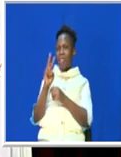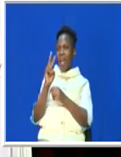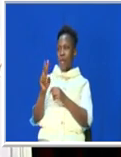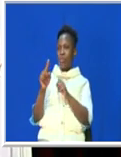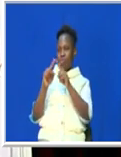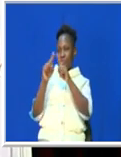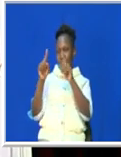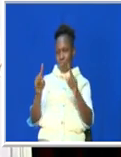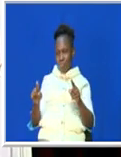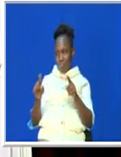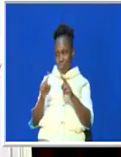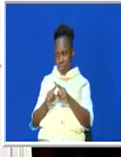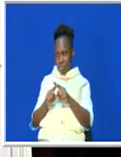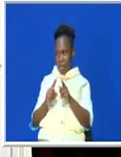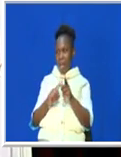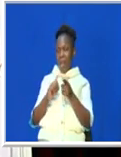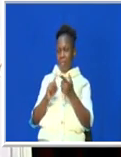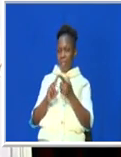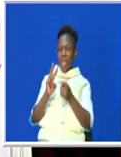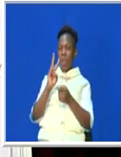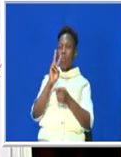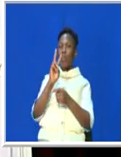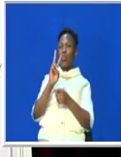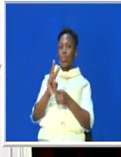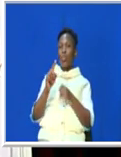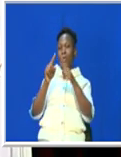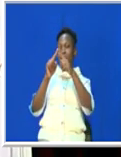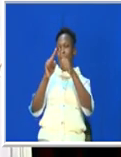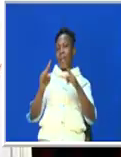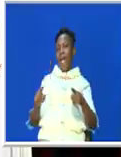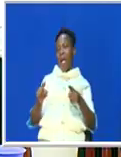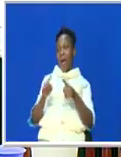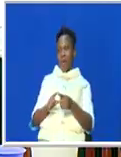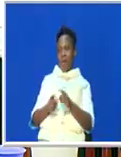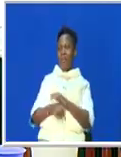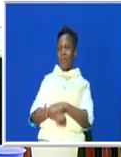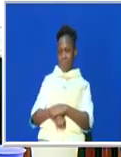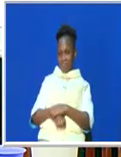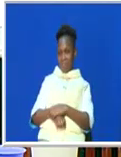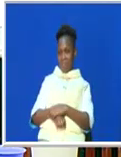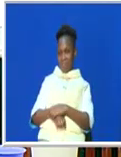rectangles and two triangles.